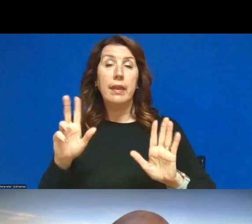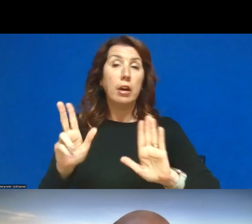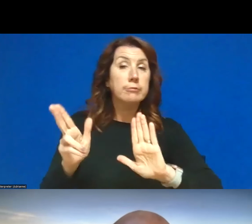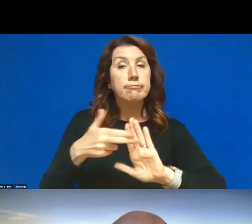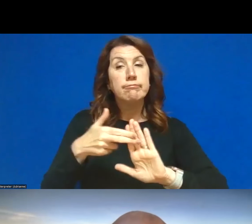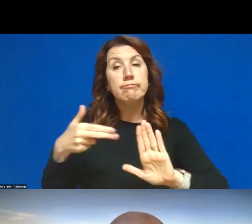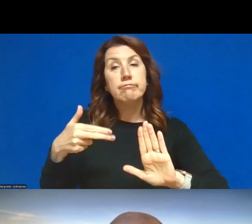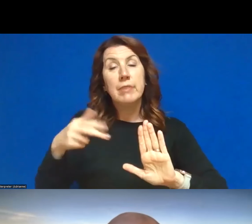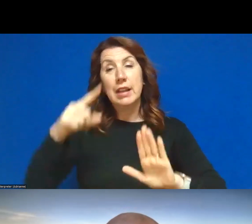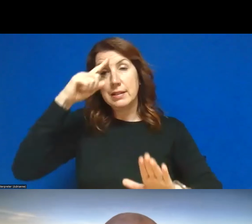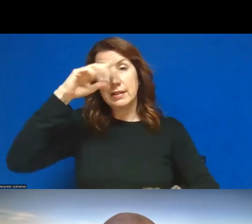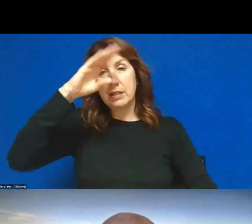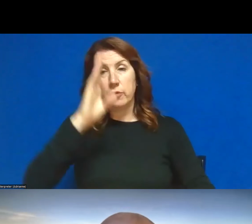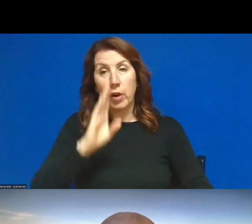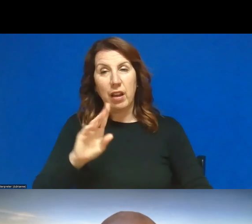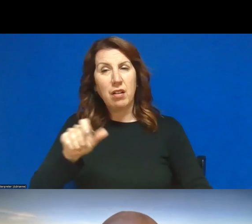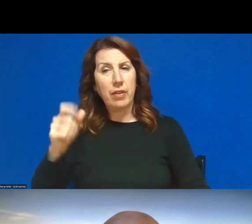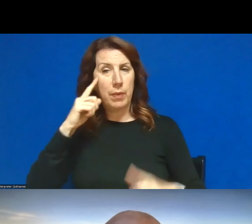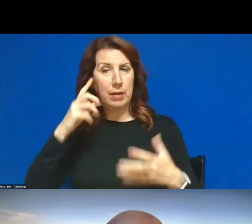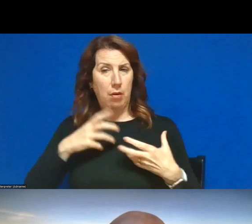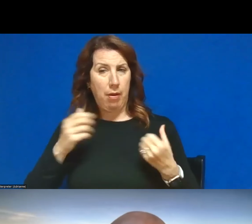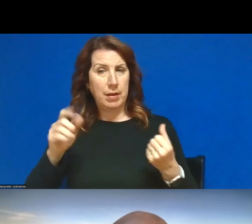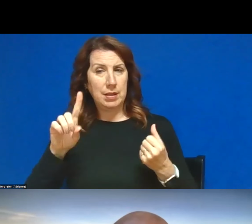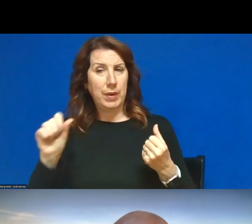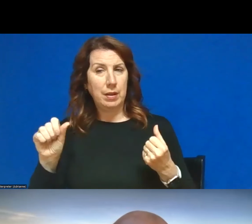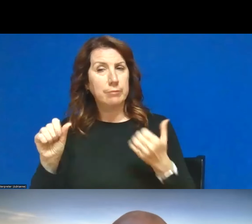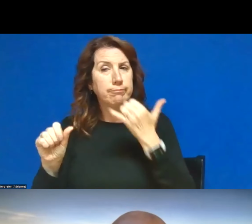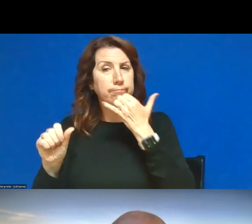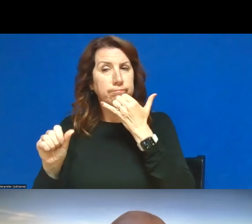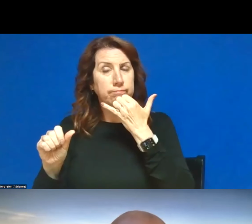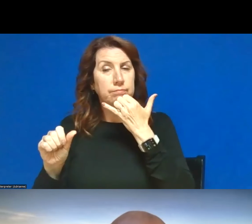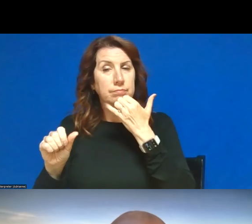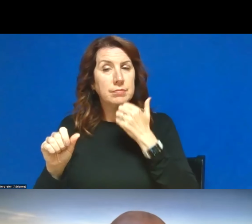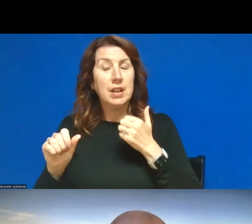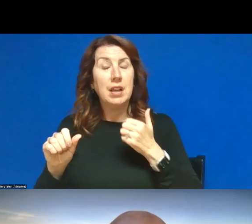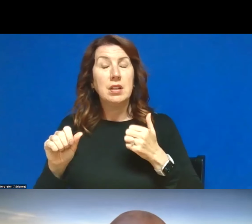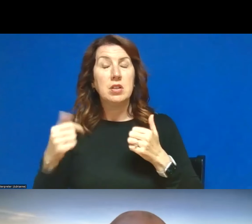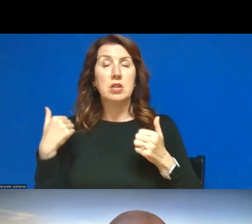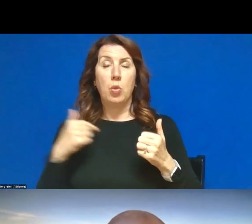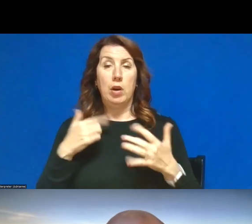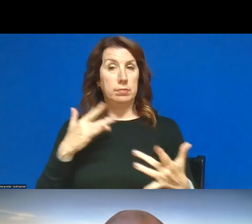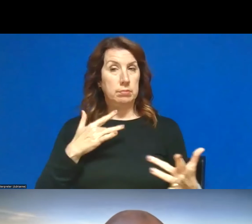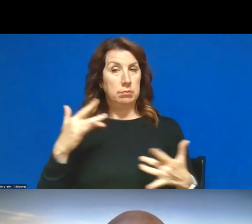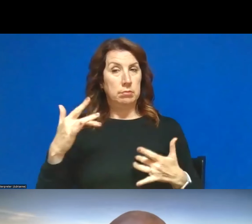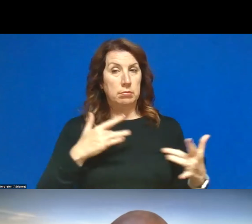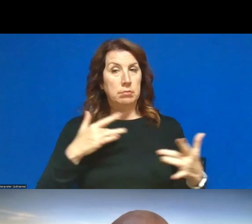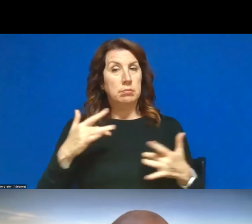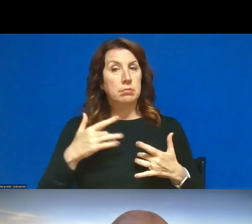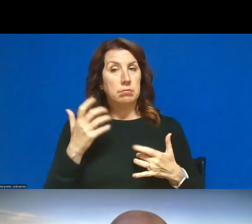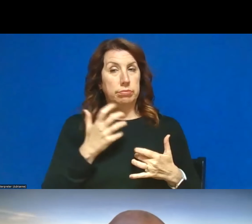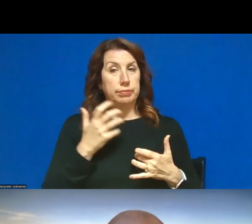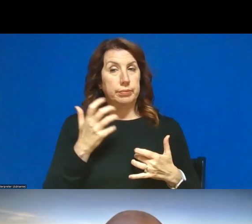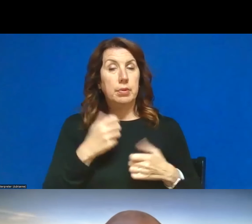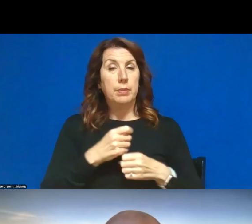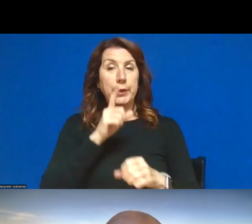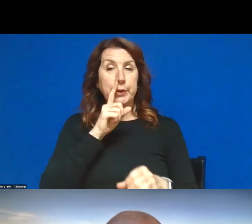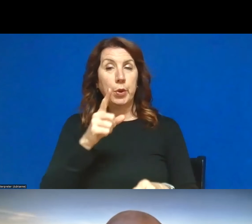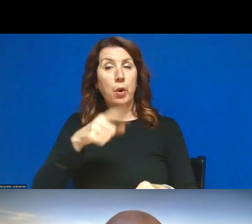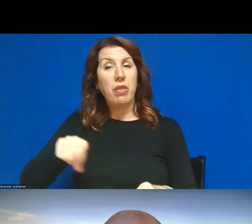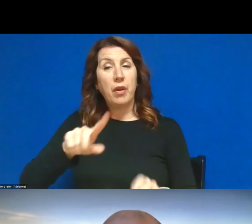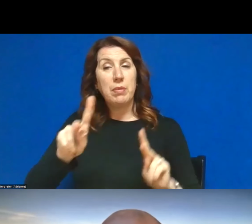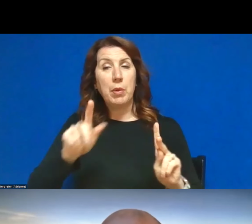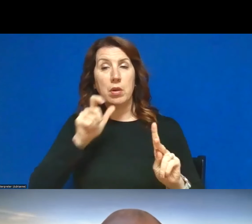of schizophrenia and other mental health disabilities. And it's really concerning to us, and we want to make sure that those people aren't put into